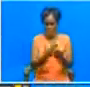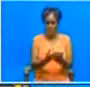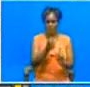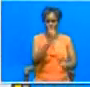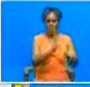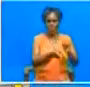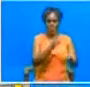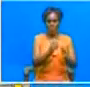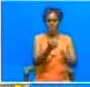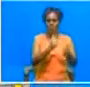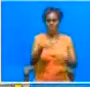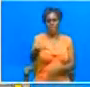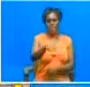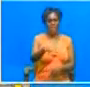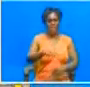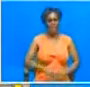sporting facility.